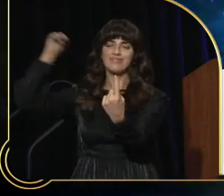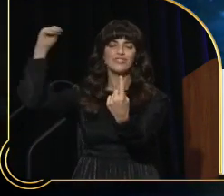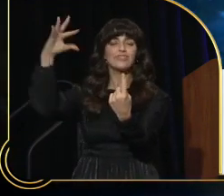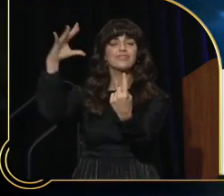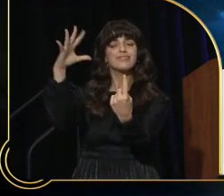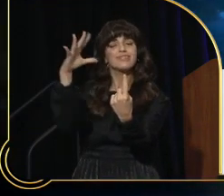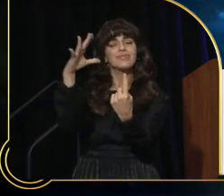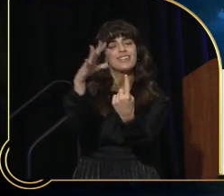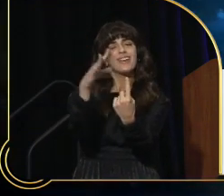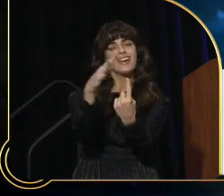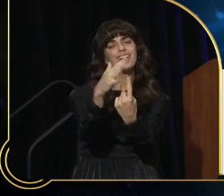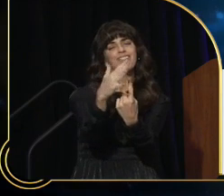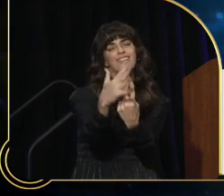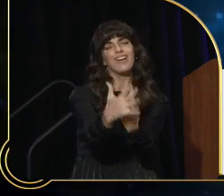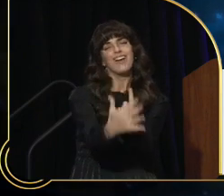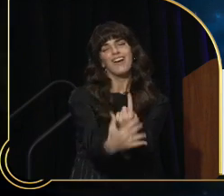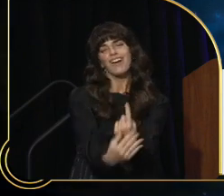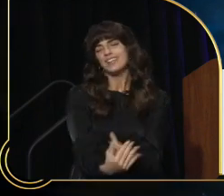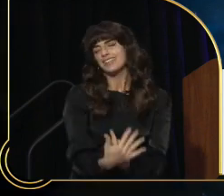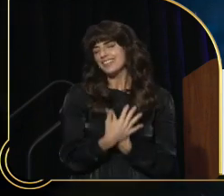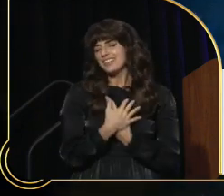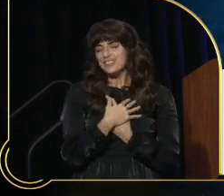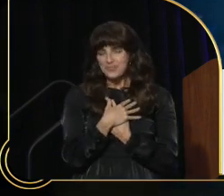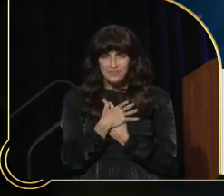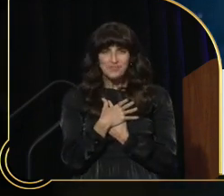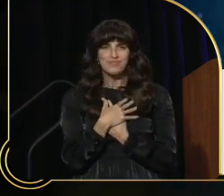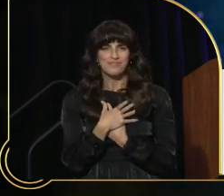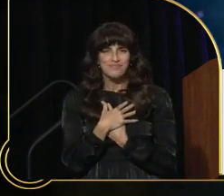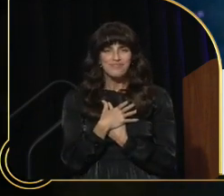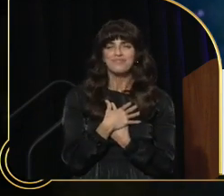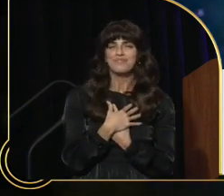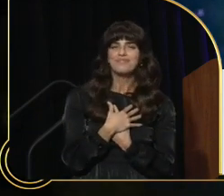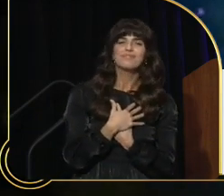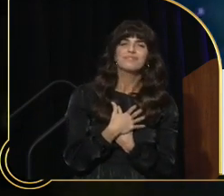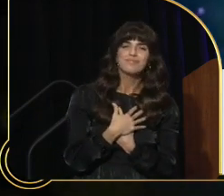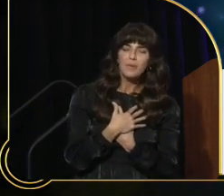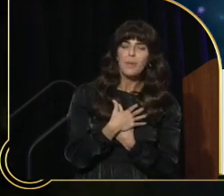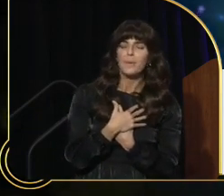Sunshine. When you're with me, I can fly. All right.